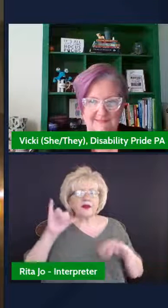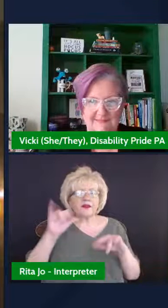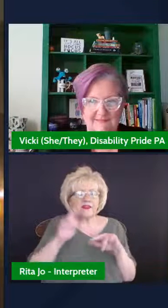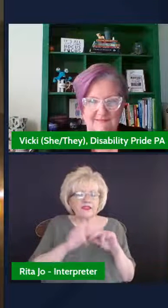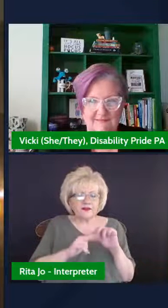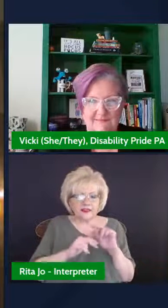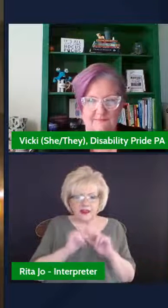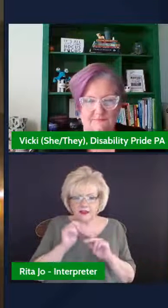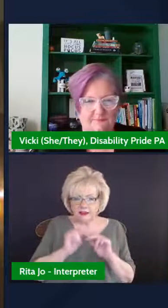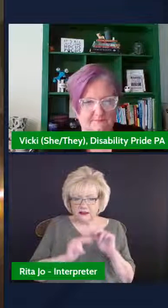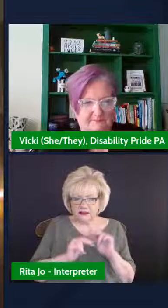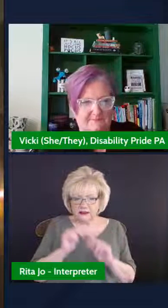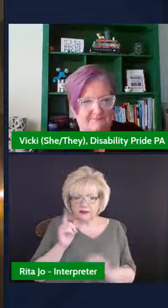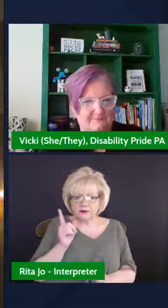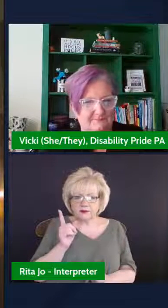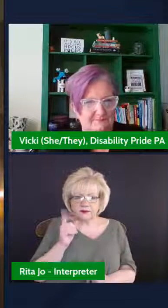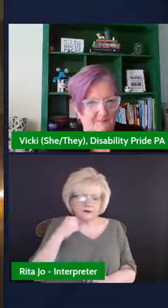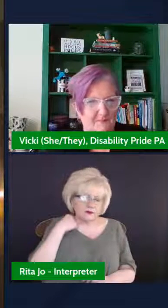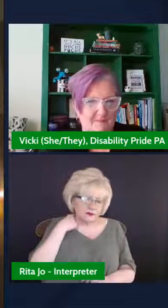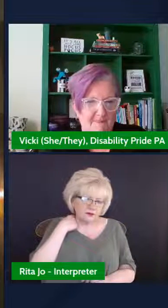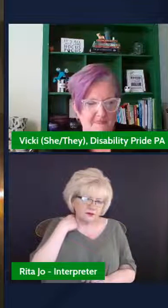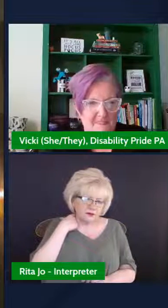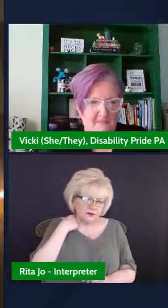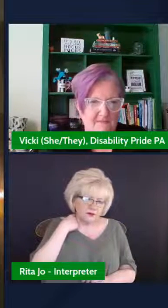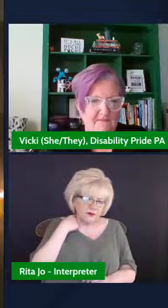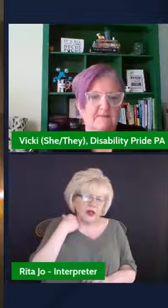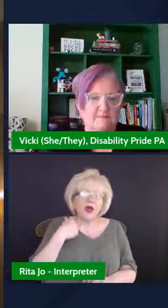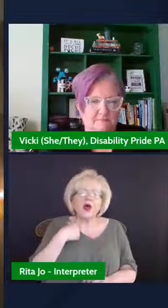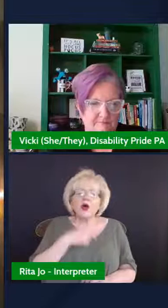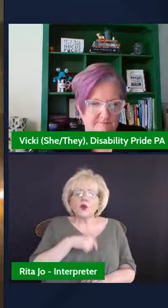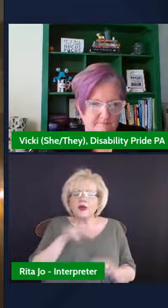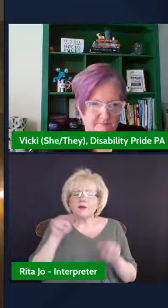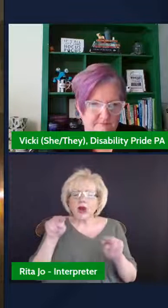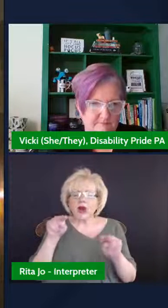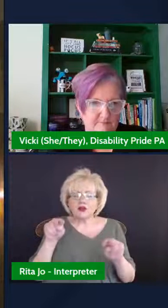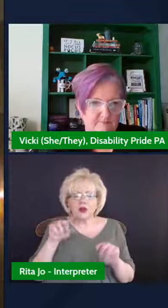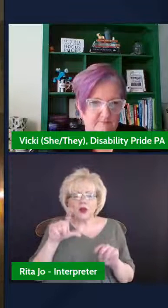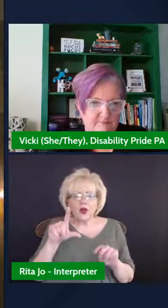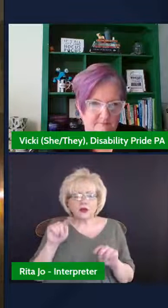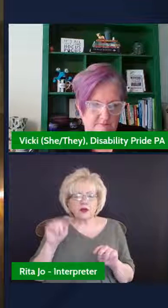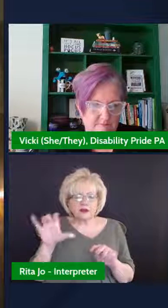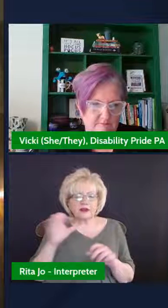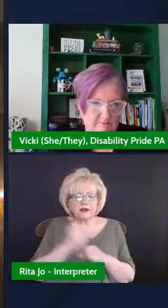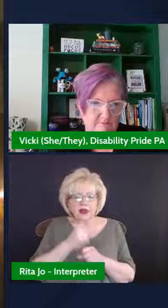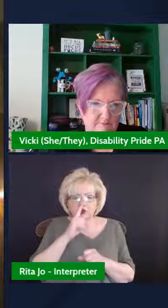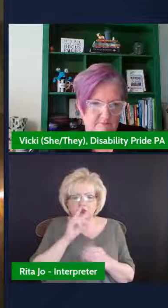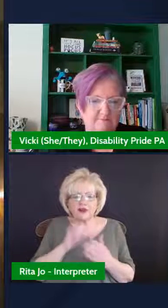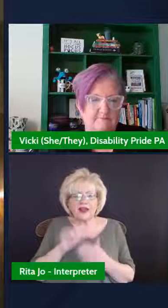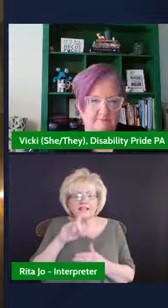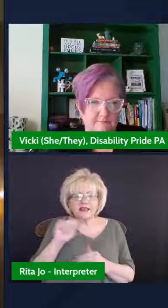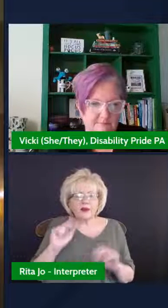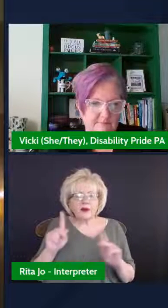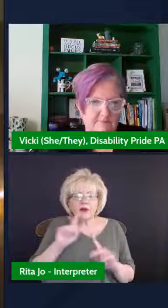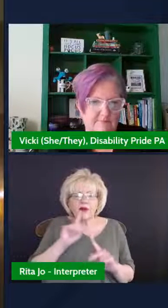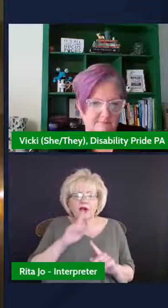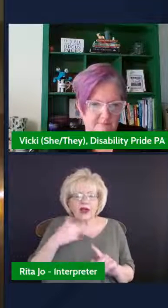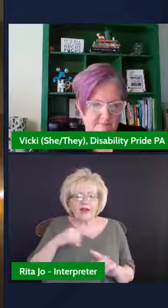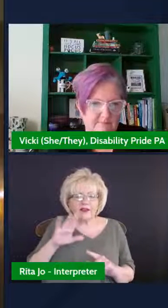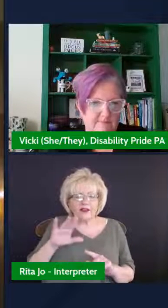so we do how do I put this? We do monitorings of long-term care facilities to make sure that disabled people are having their needs met in these